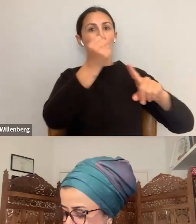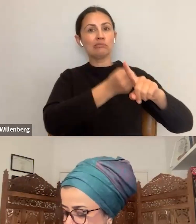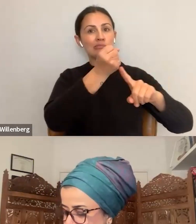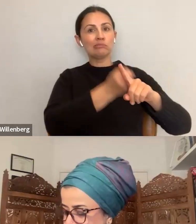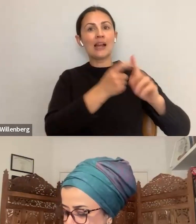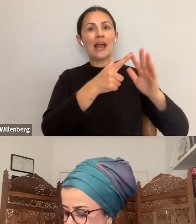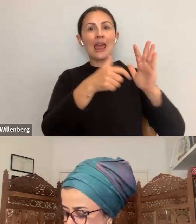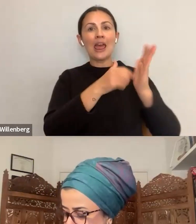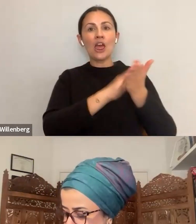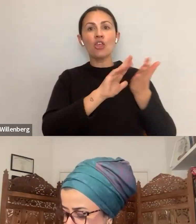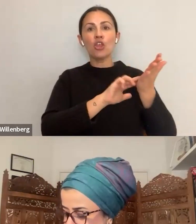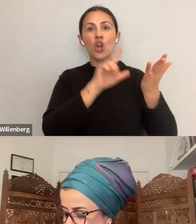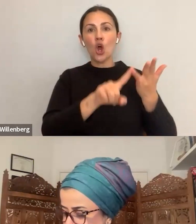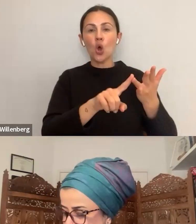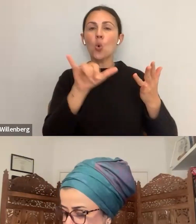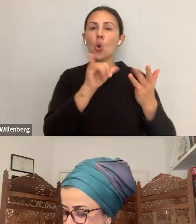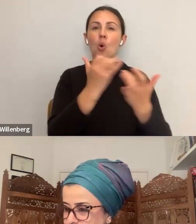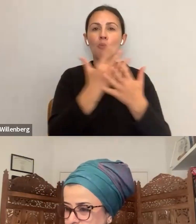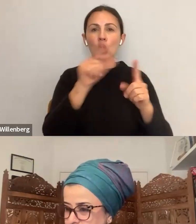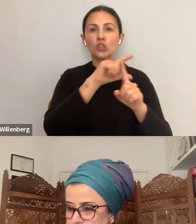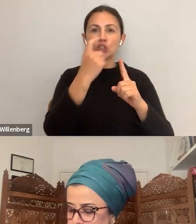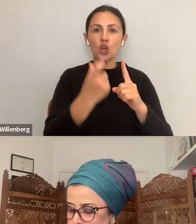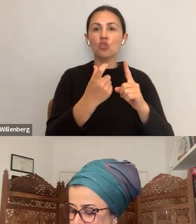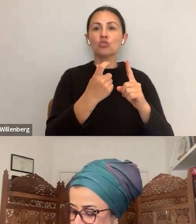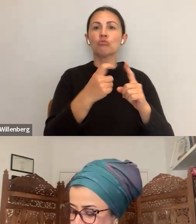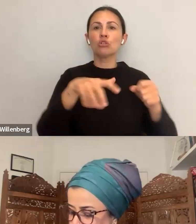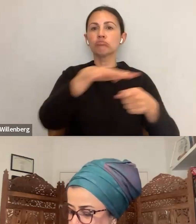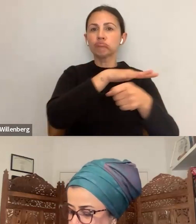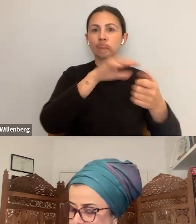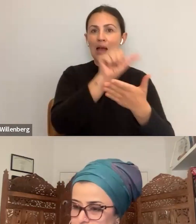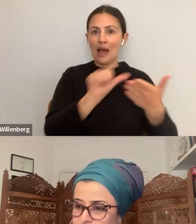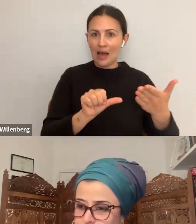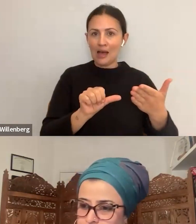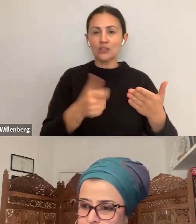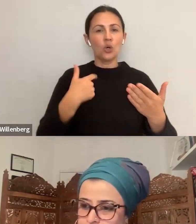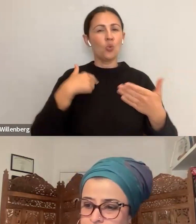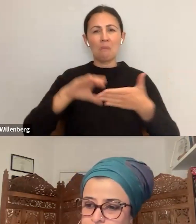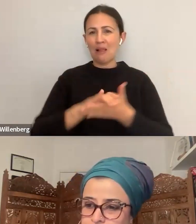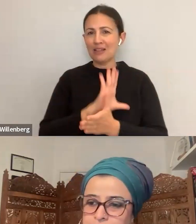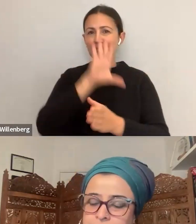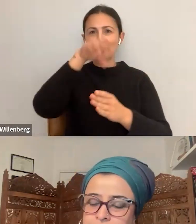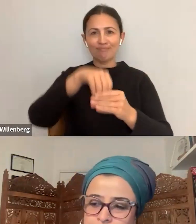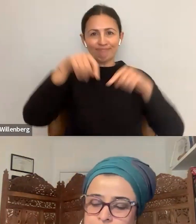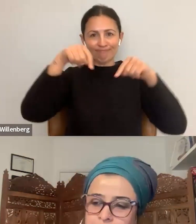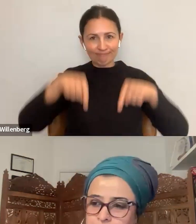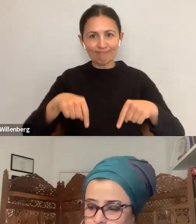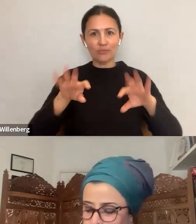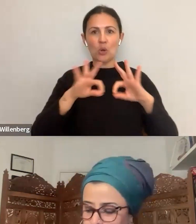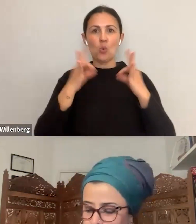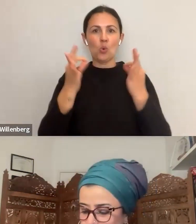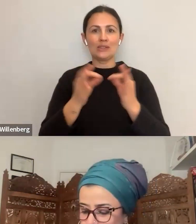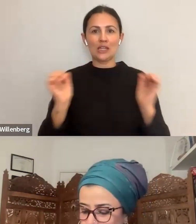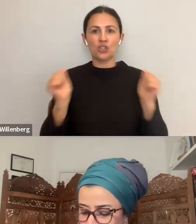ethno-cultural and migrant racial equity in the creative sectors, and we're really pleased to be co-hosting these sessions with the newly formed